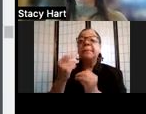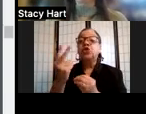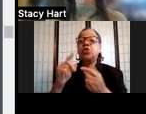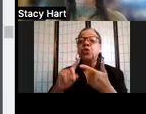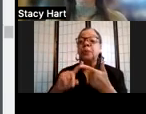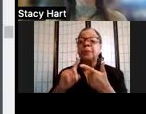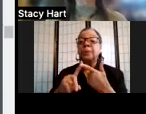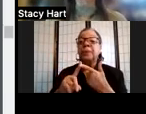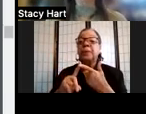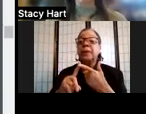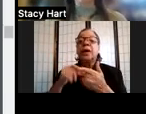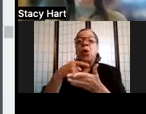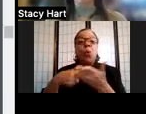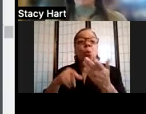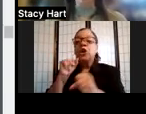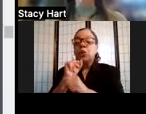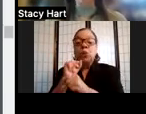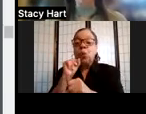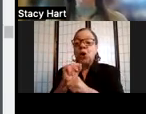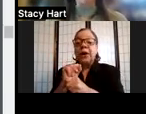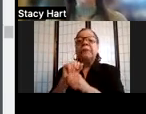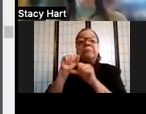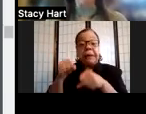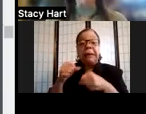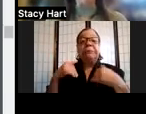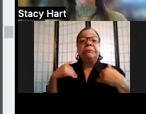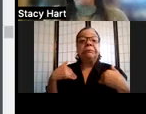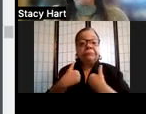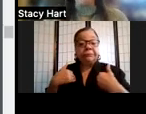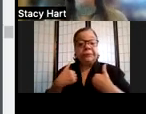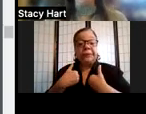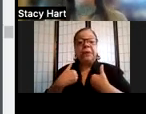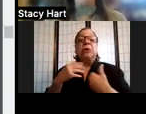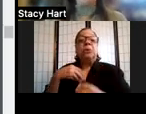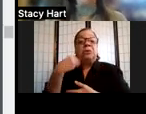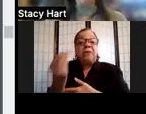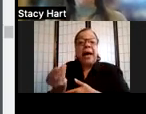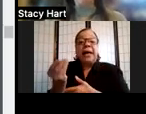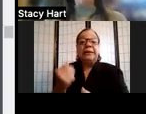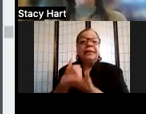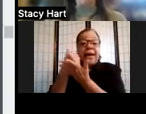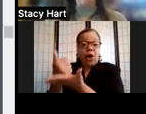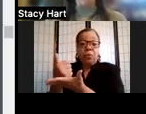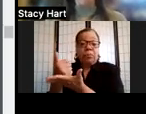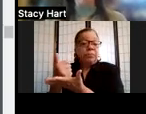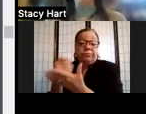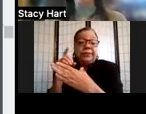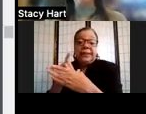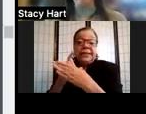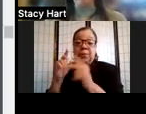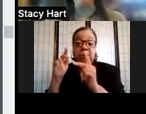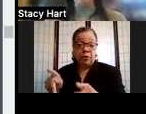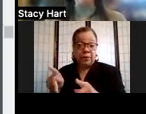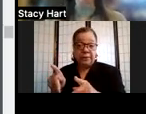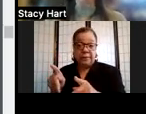what worker task has the animal been trained to provide? That's it. An organization cannot